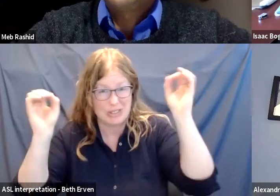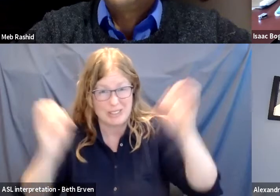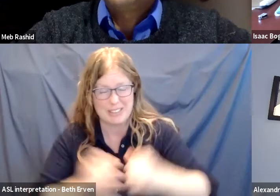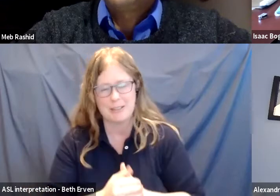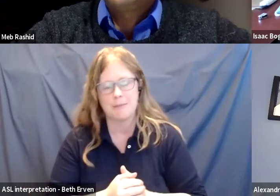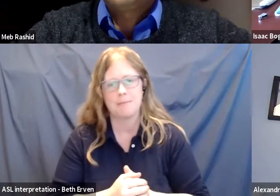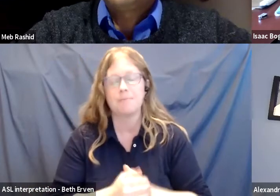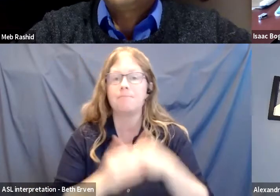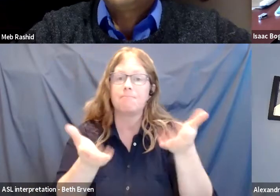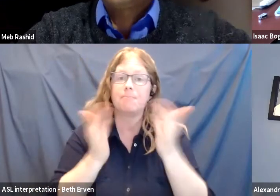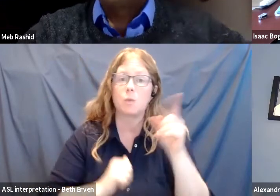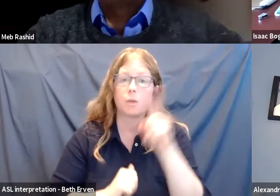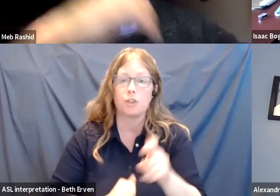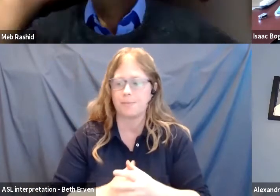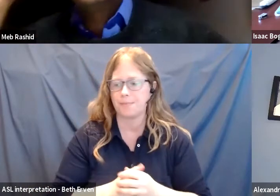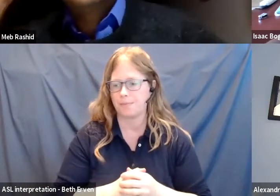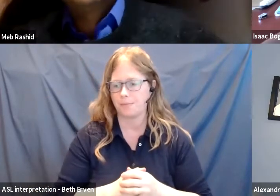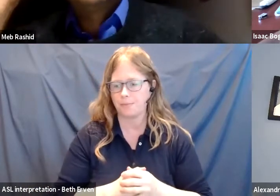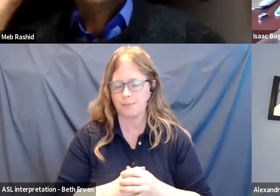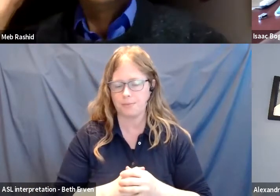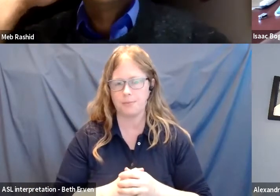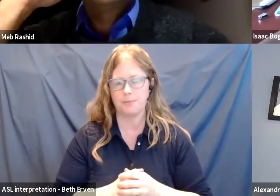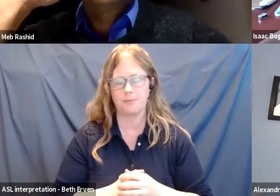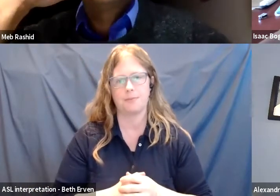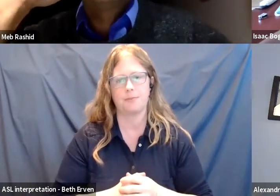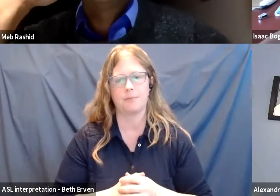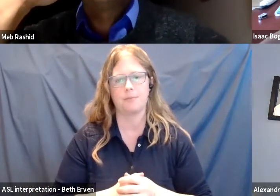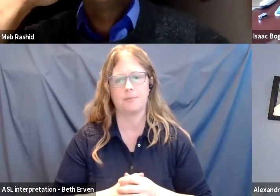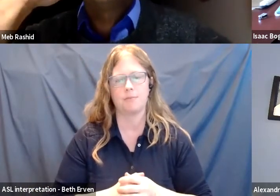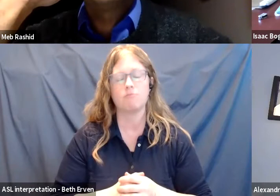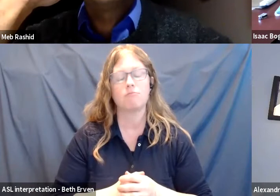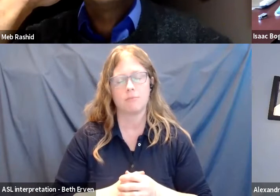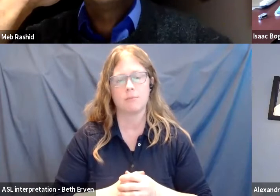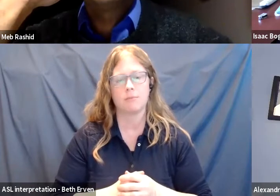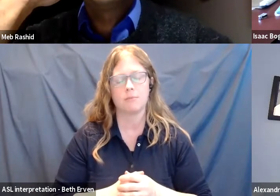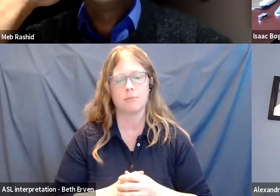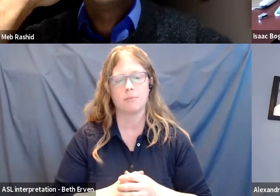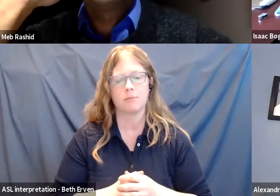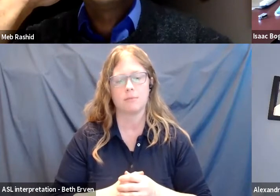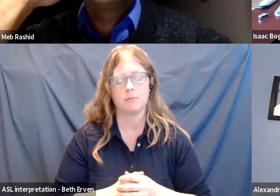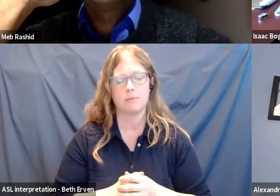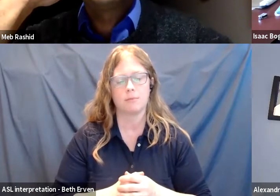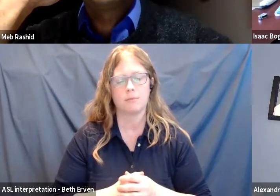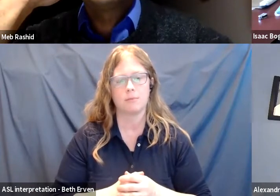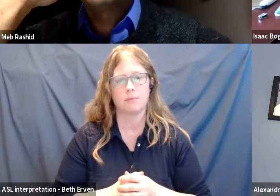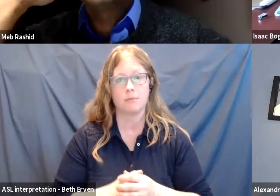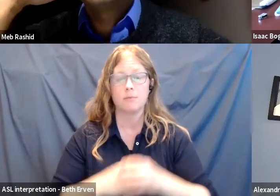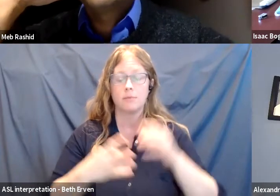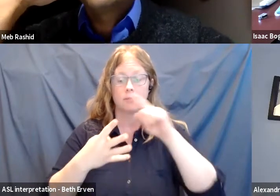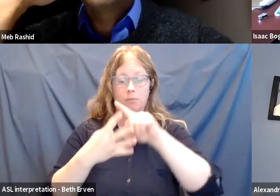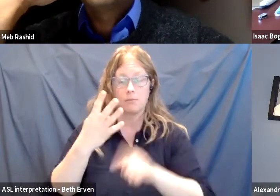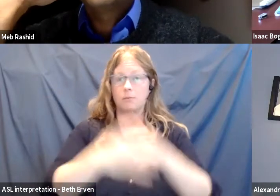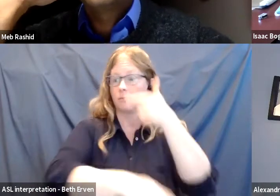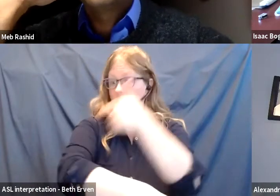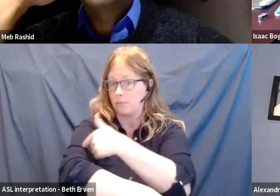the next one from Mohammed. How likely is it that people who get vaccinated could get COVID?